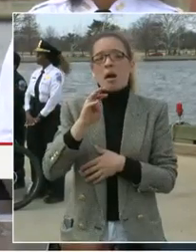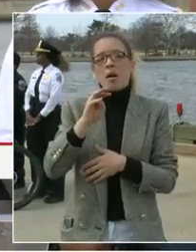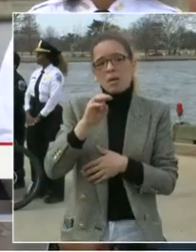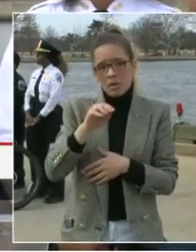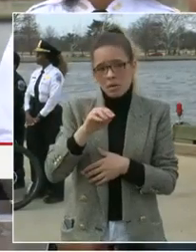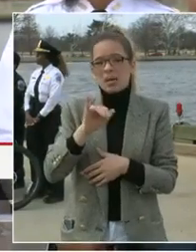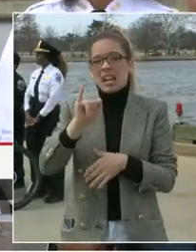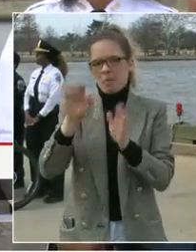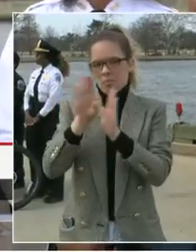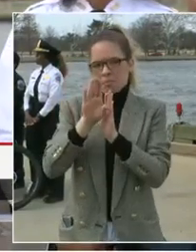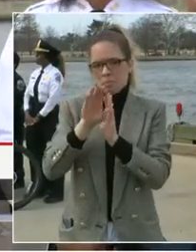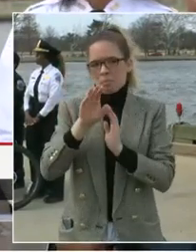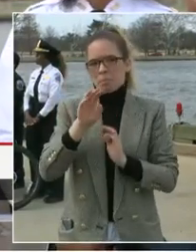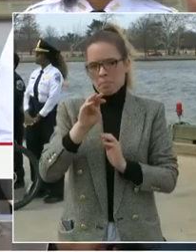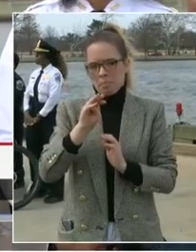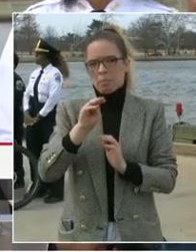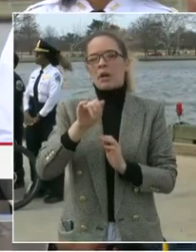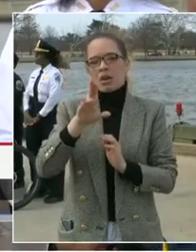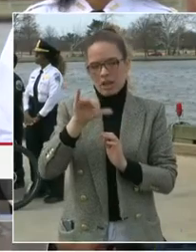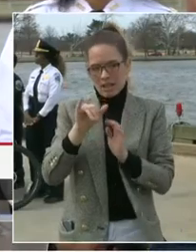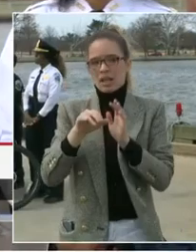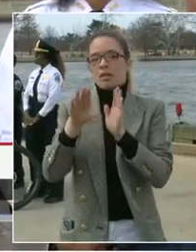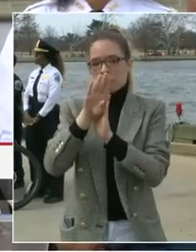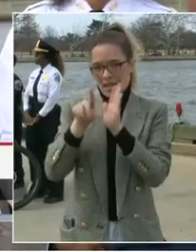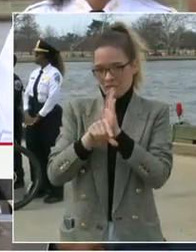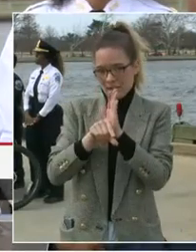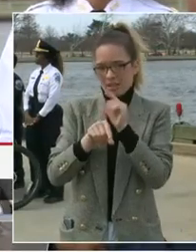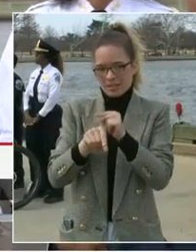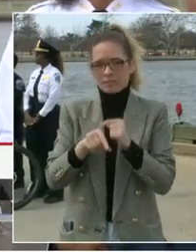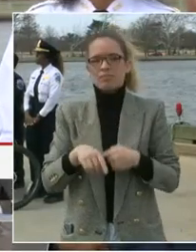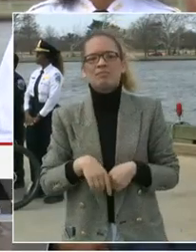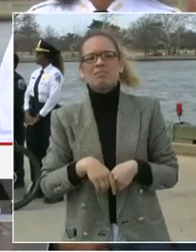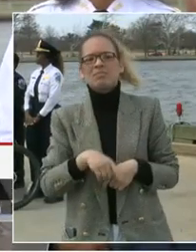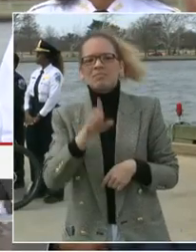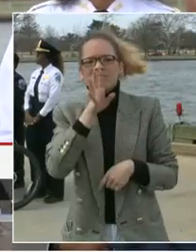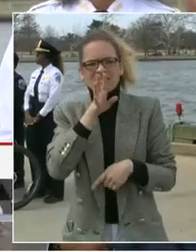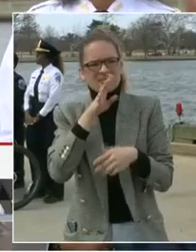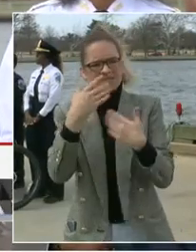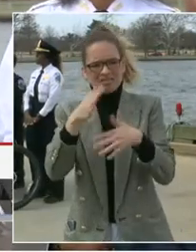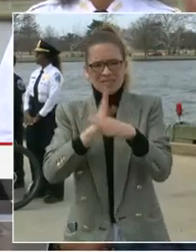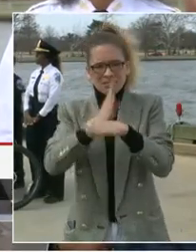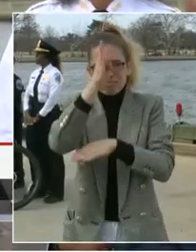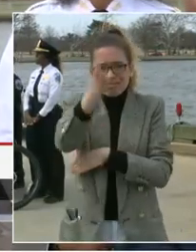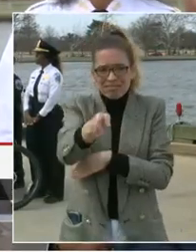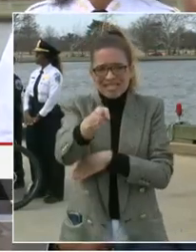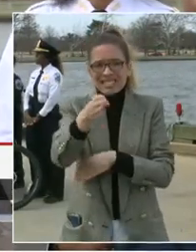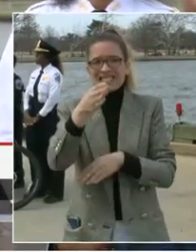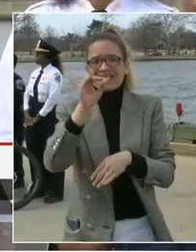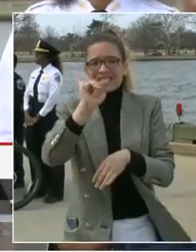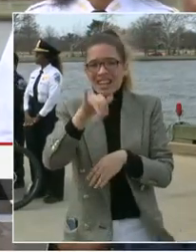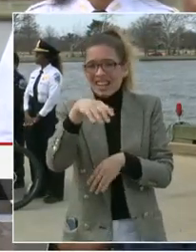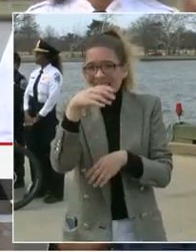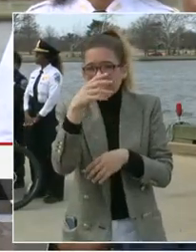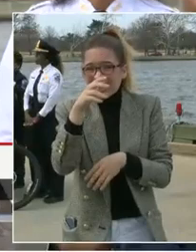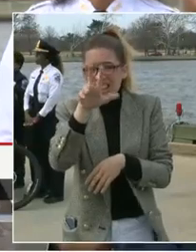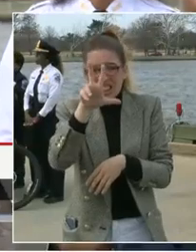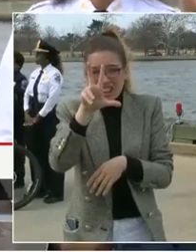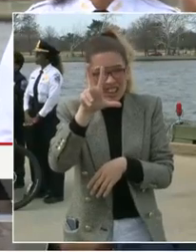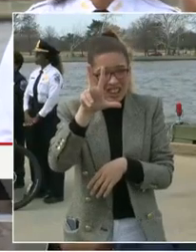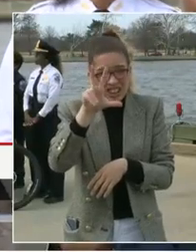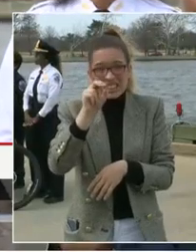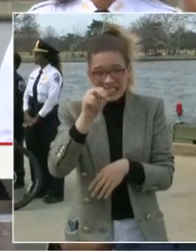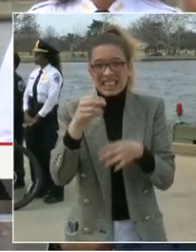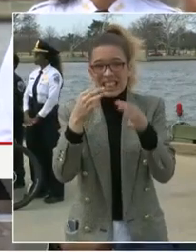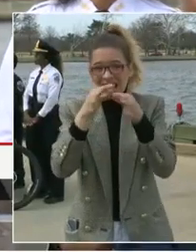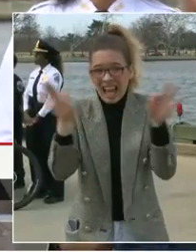our officers speak over 30 distinct languages from all around the world. I always say this is an international